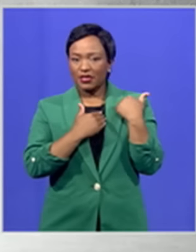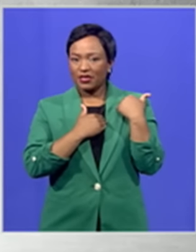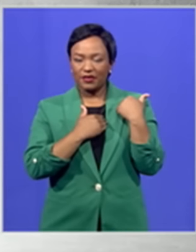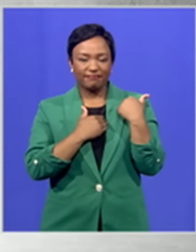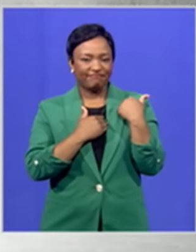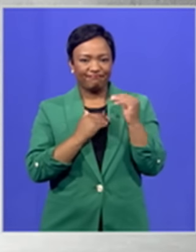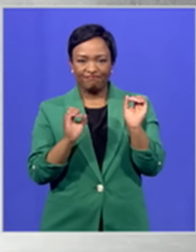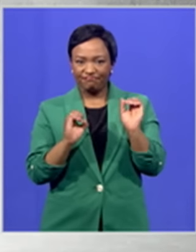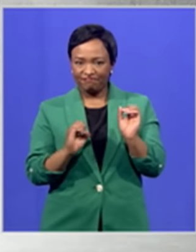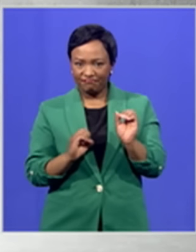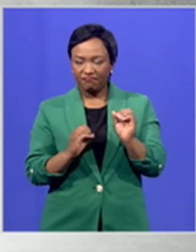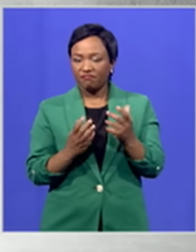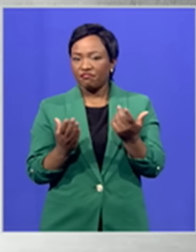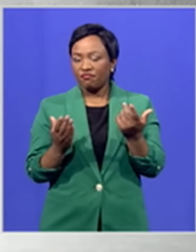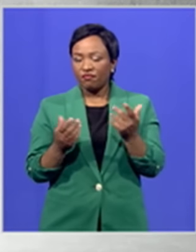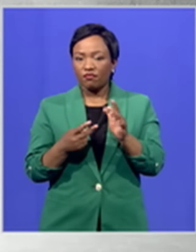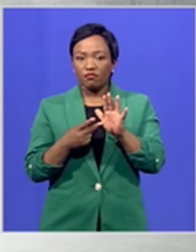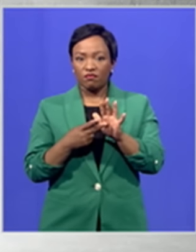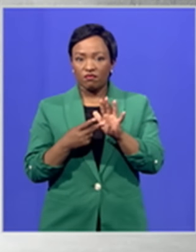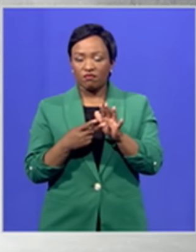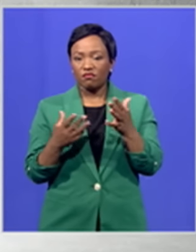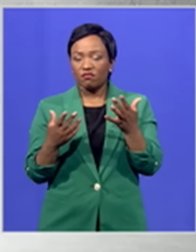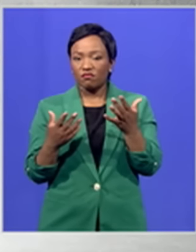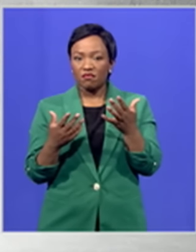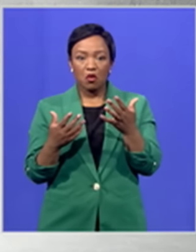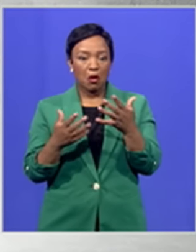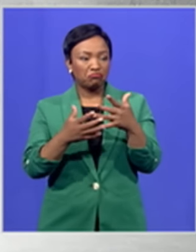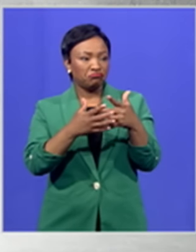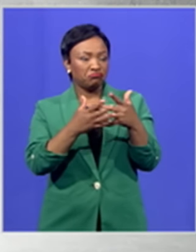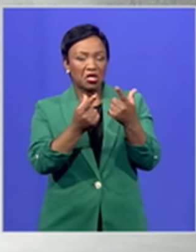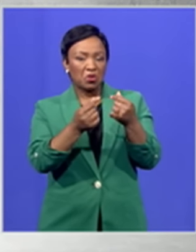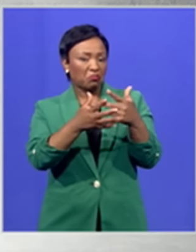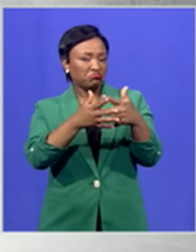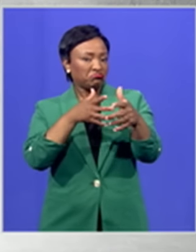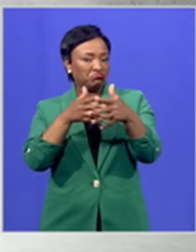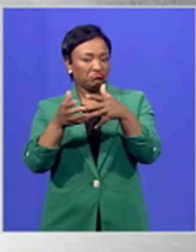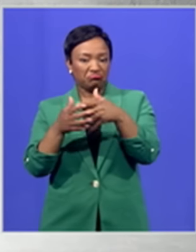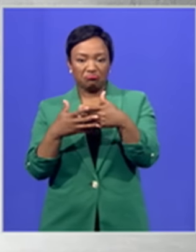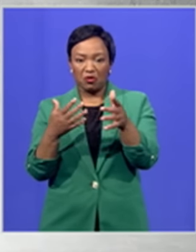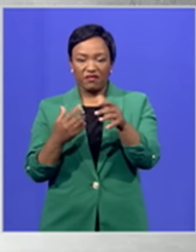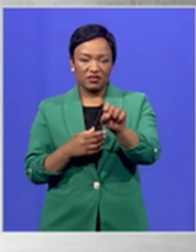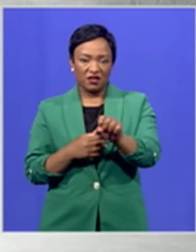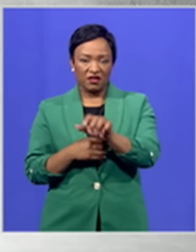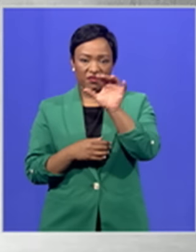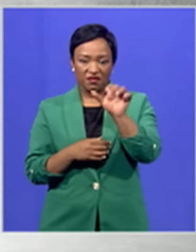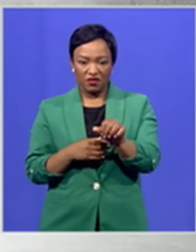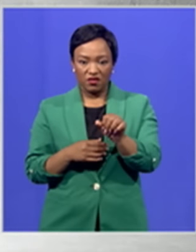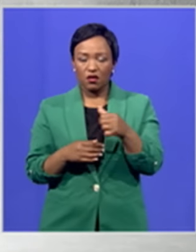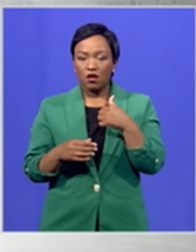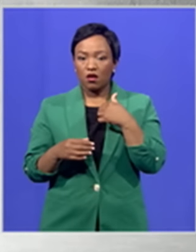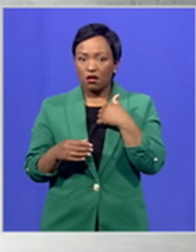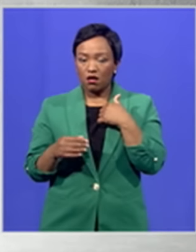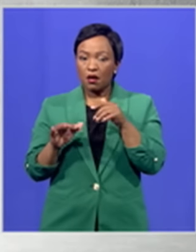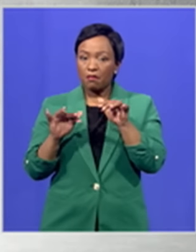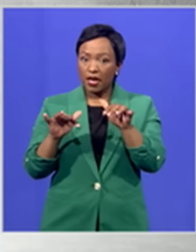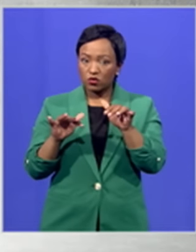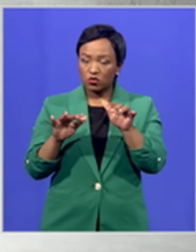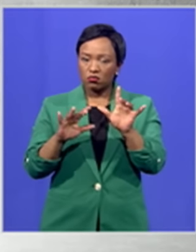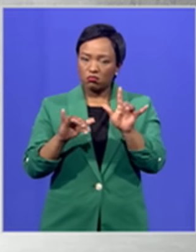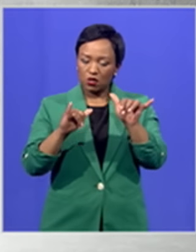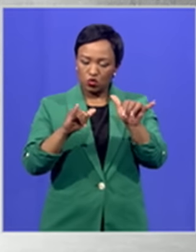le badudi ba dinaga di šele nnete ke gore ba e gapa ba e kgoroša ka naga rena ya Afrika Borwa. Bjalo ka badudi ba Afrika Borwa